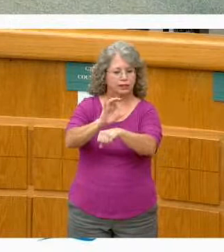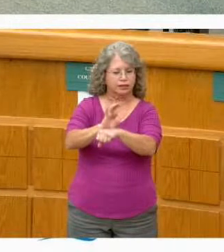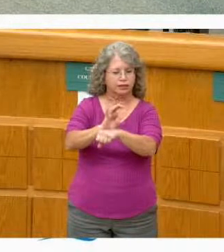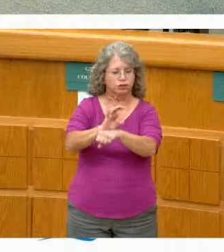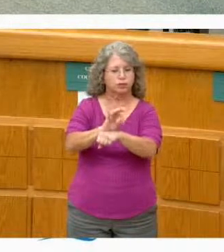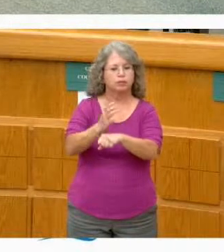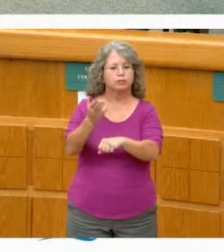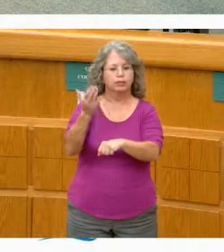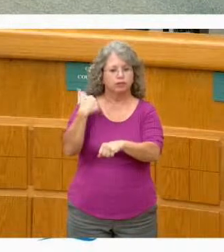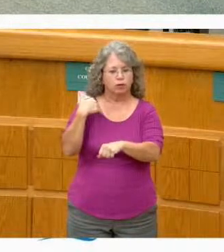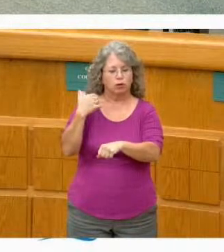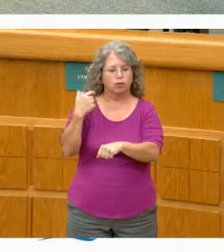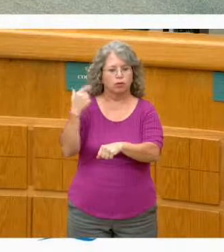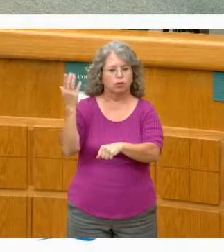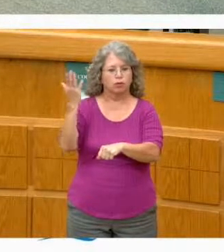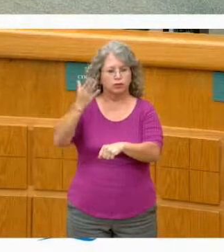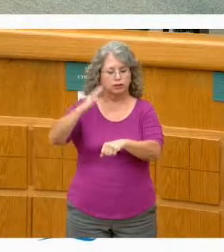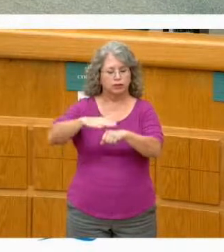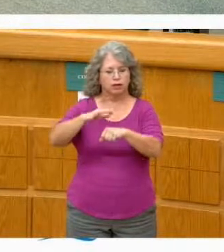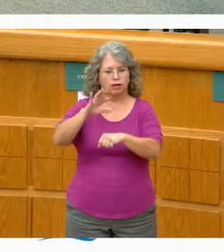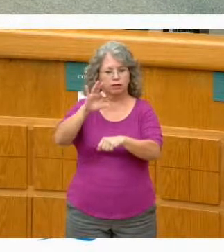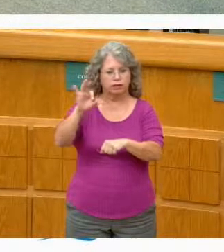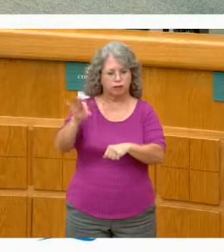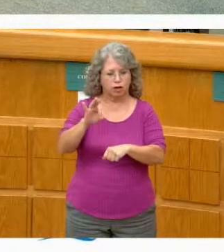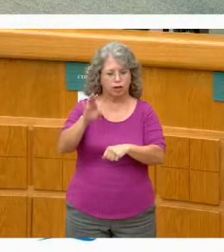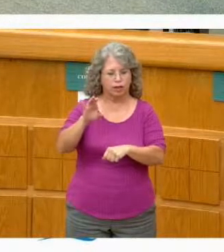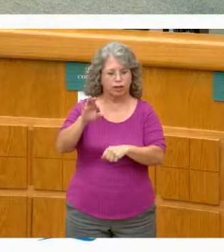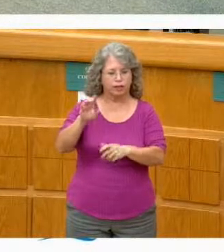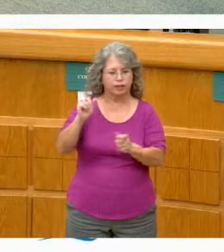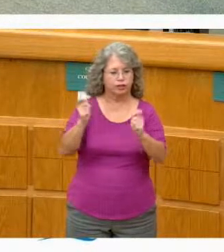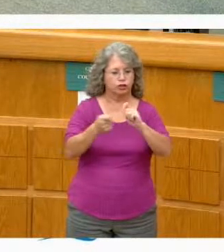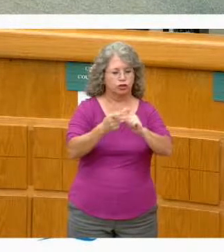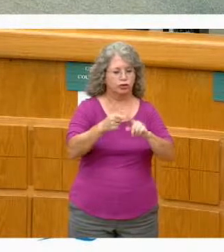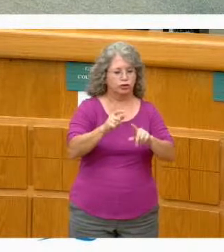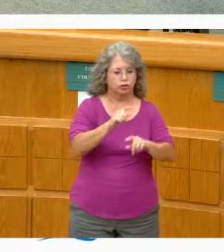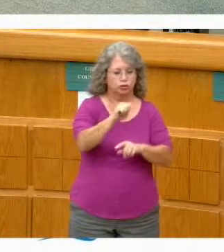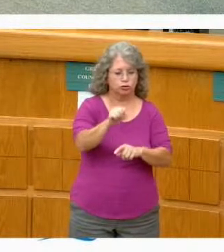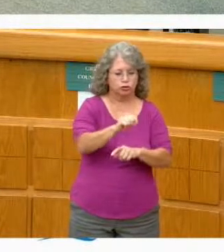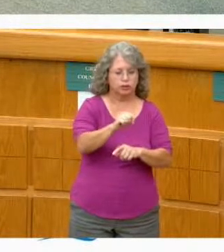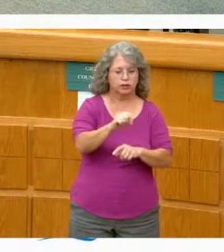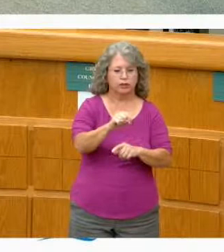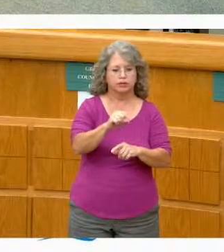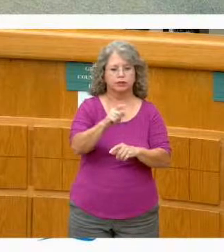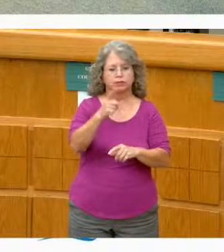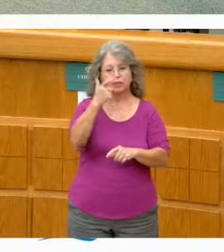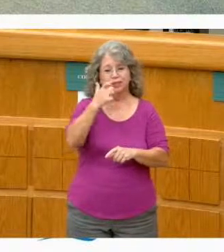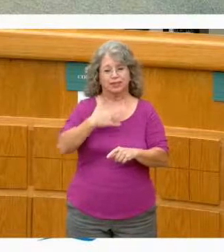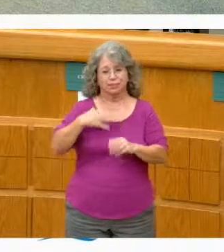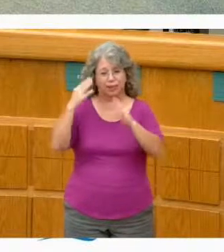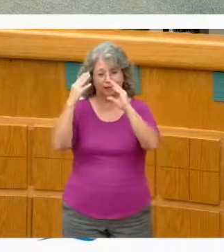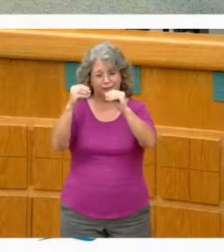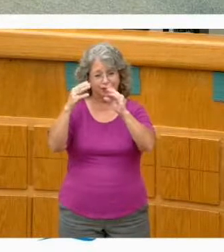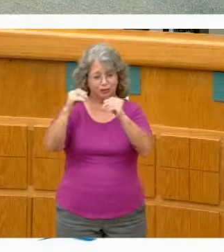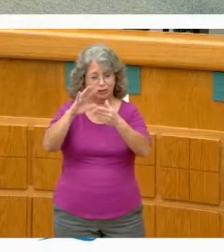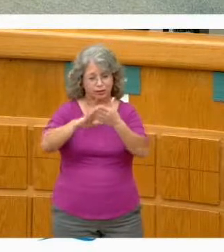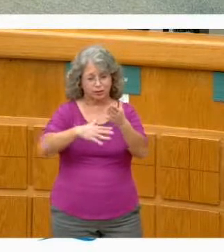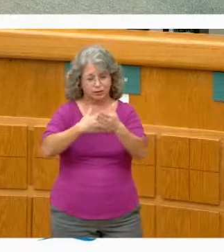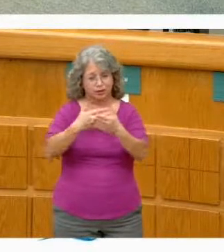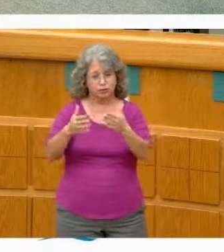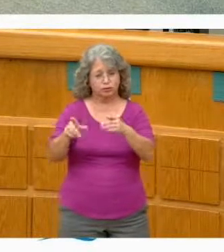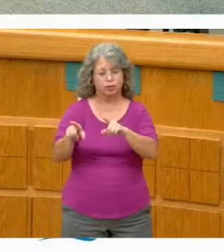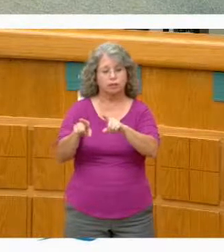moving from Fridays to Tuesdays to accommodate, one, my teaching schedule,